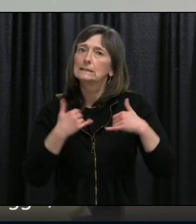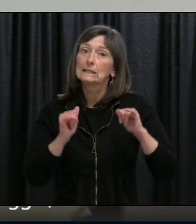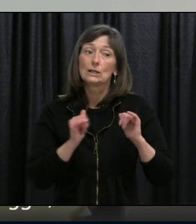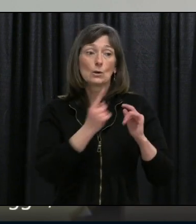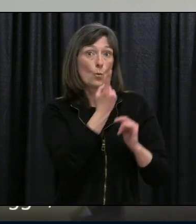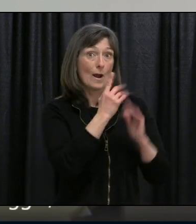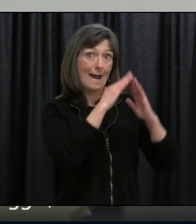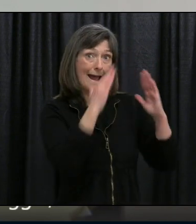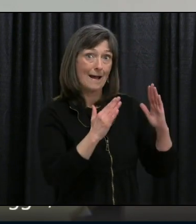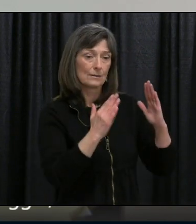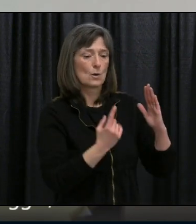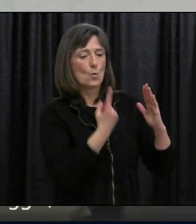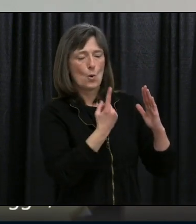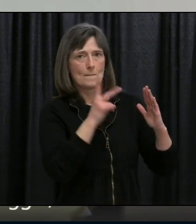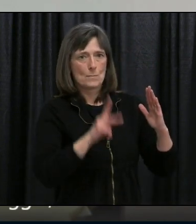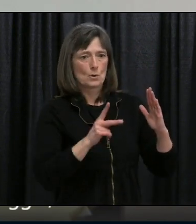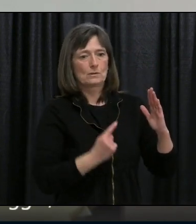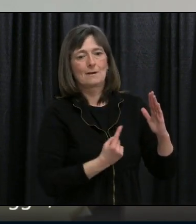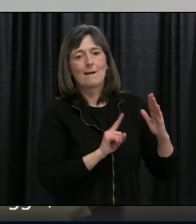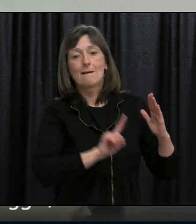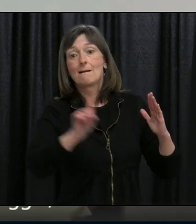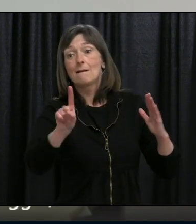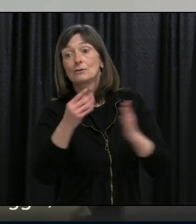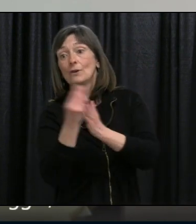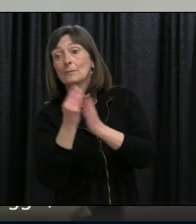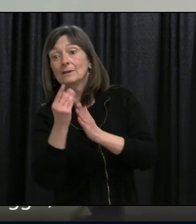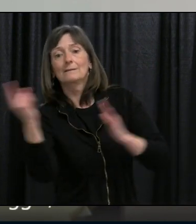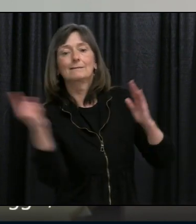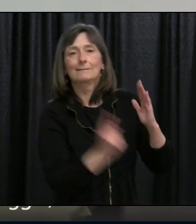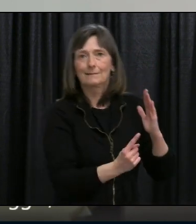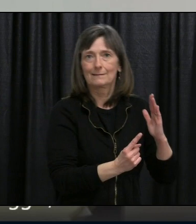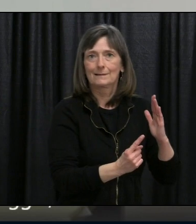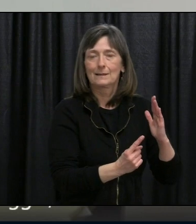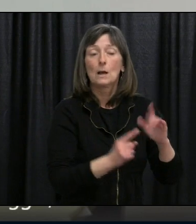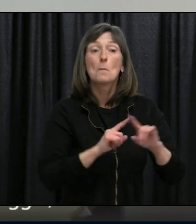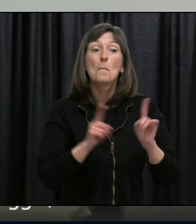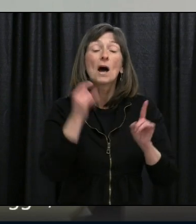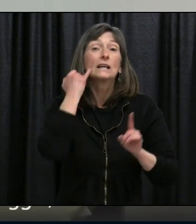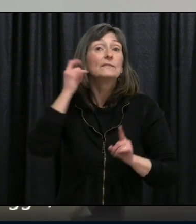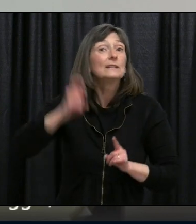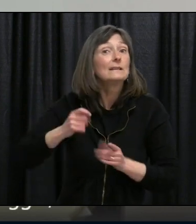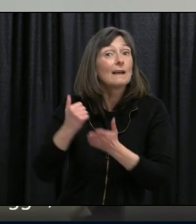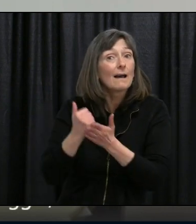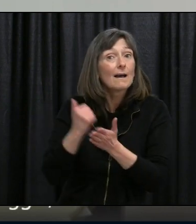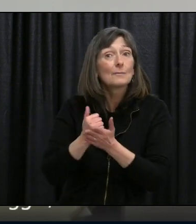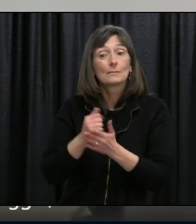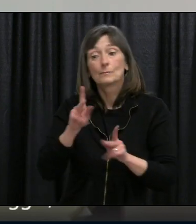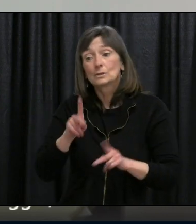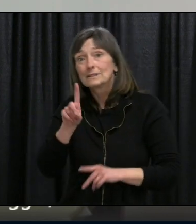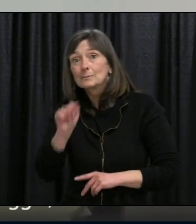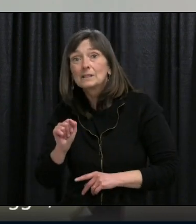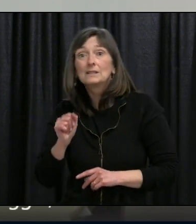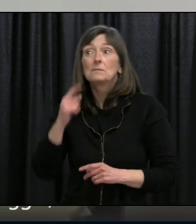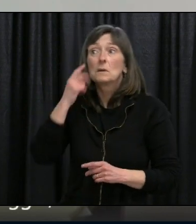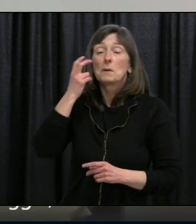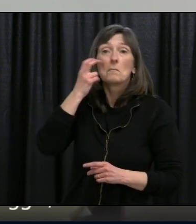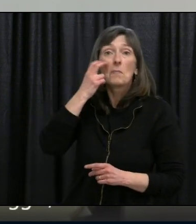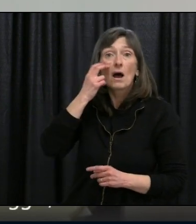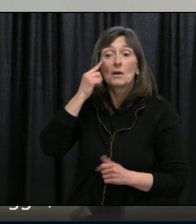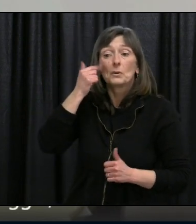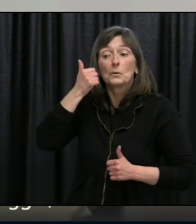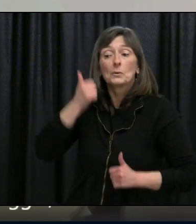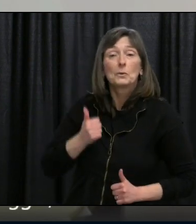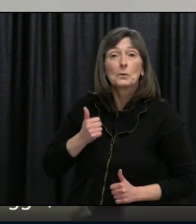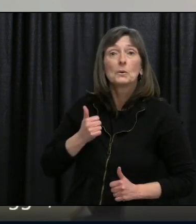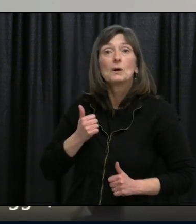household, where at all possible. But if you do have, visual issues and need a support person, then, don't